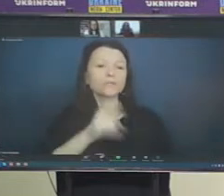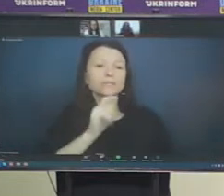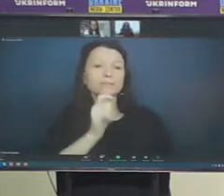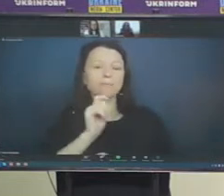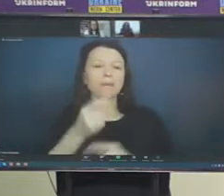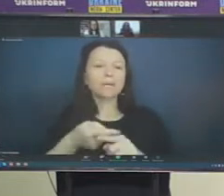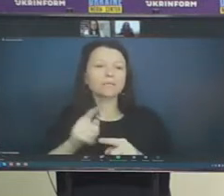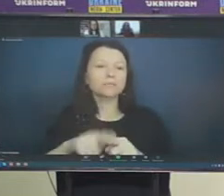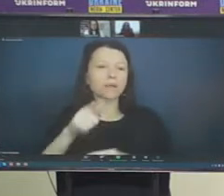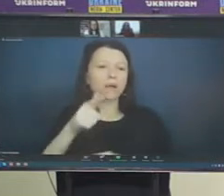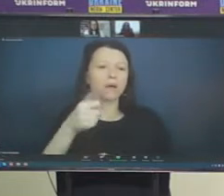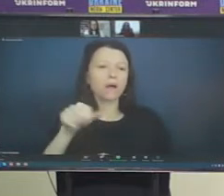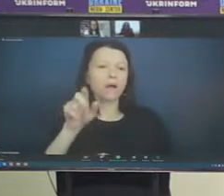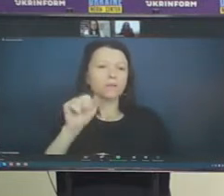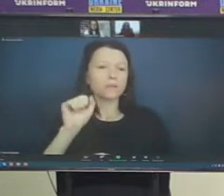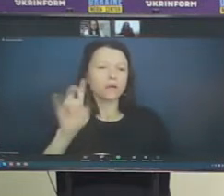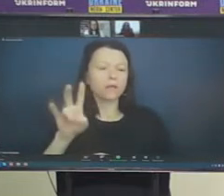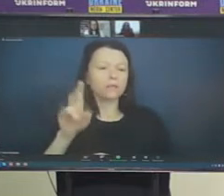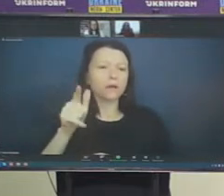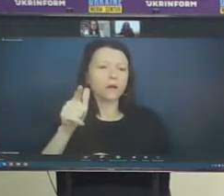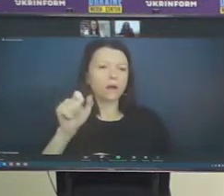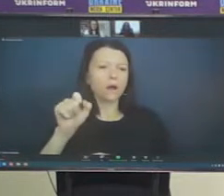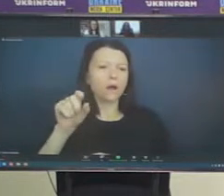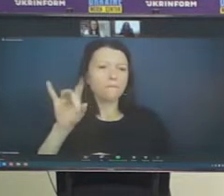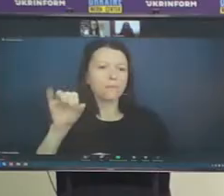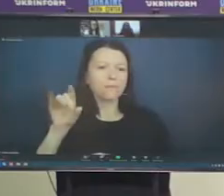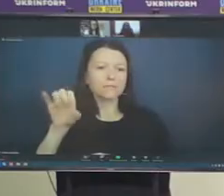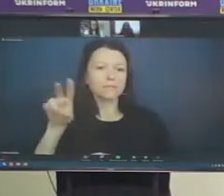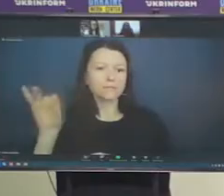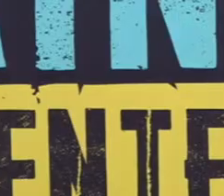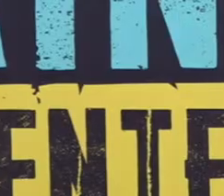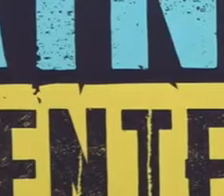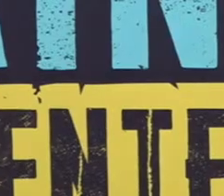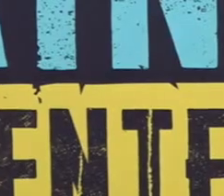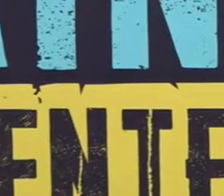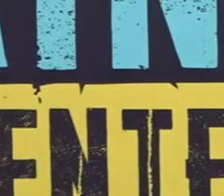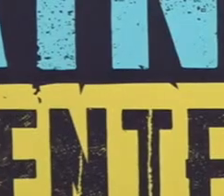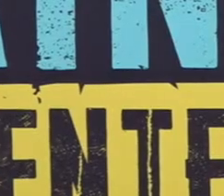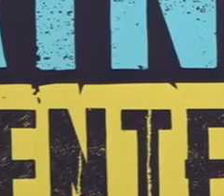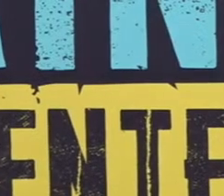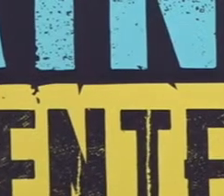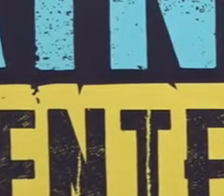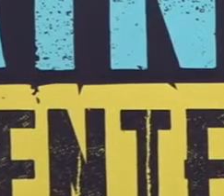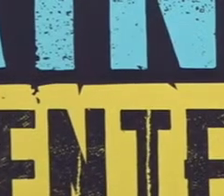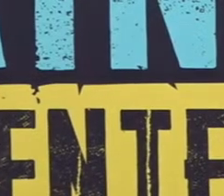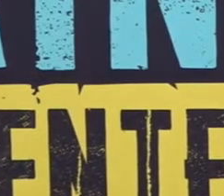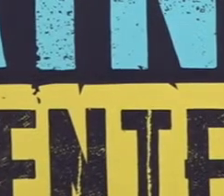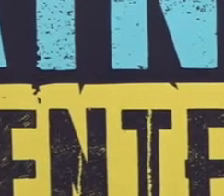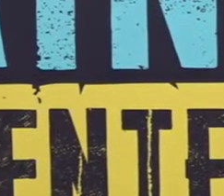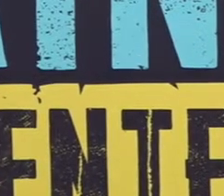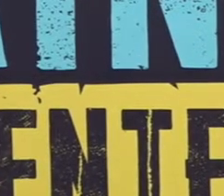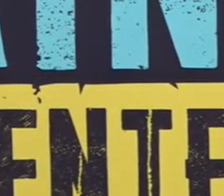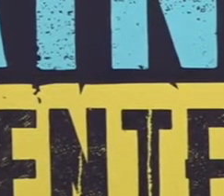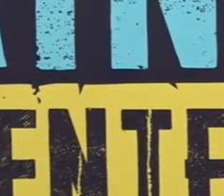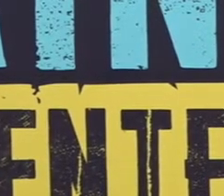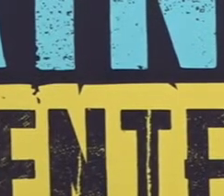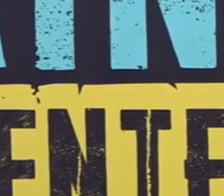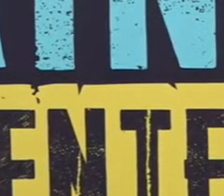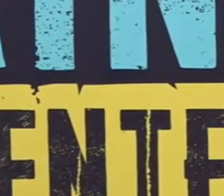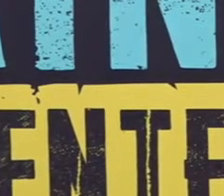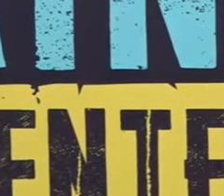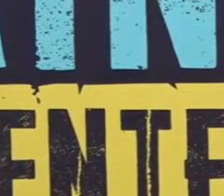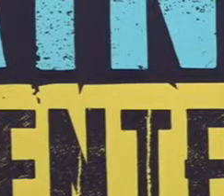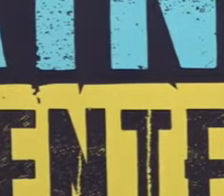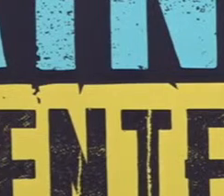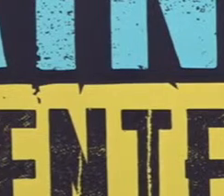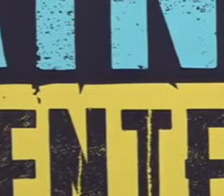Our next speaker is Haydn Hammersley from European Disability Forum. Haydn, do we have sound